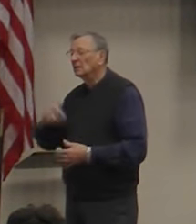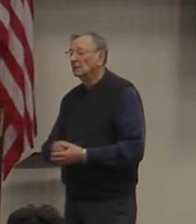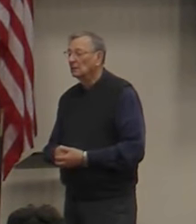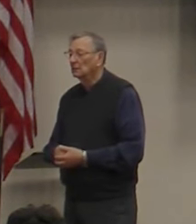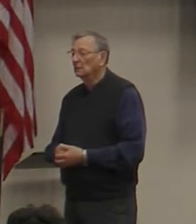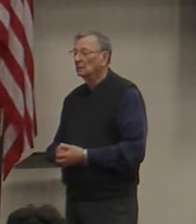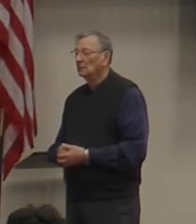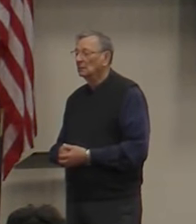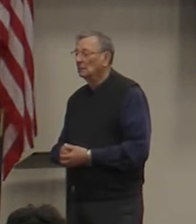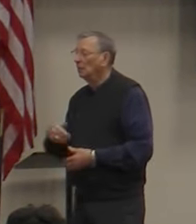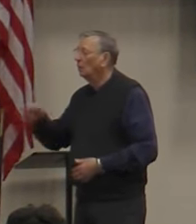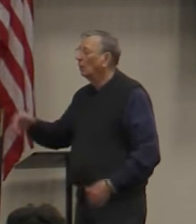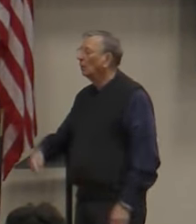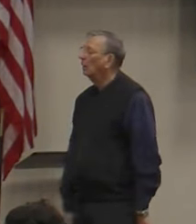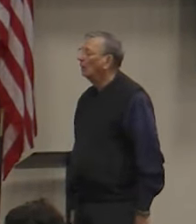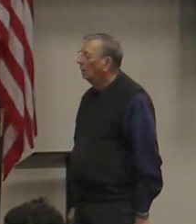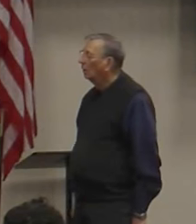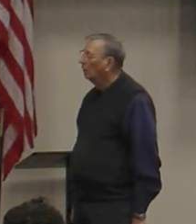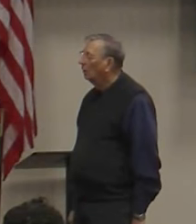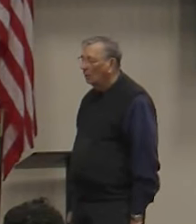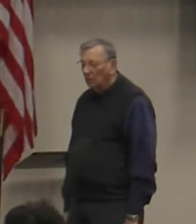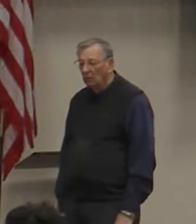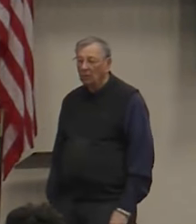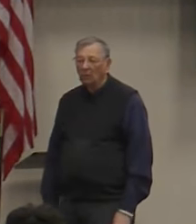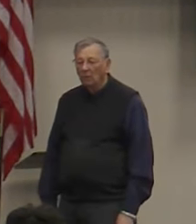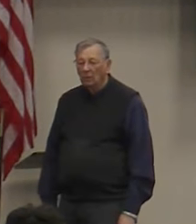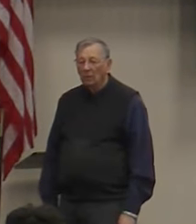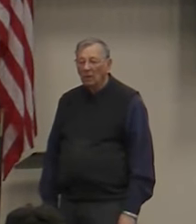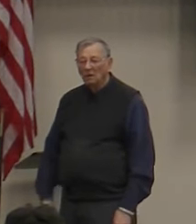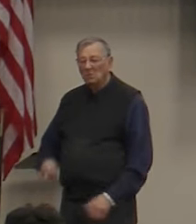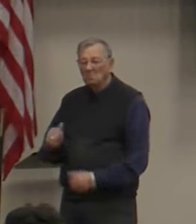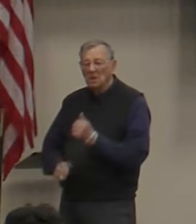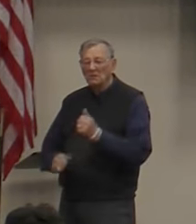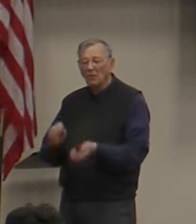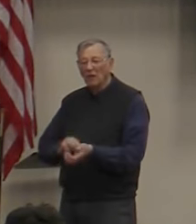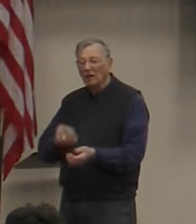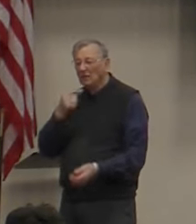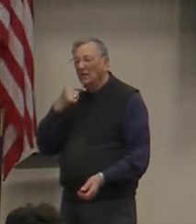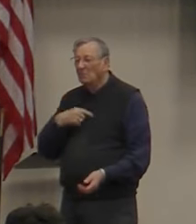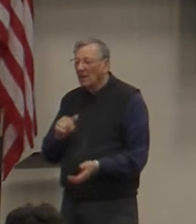As he walked away, I thought, sort of a mean thing for a doctor to say.